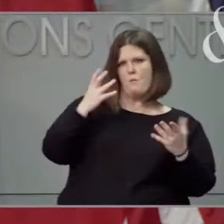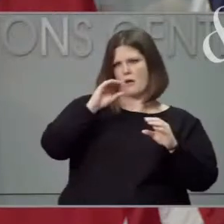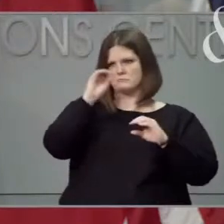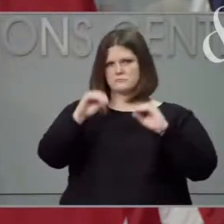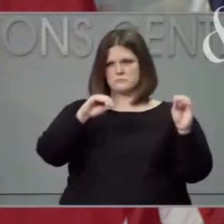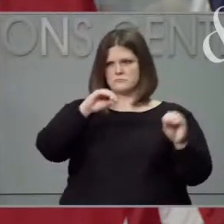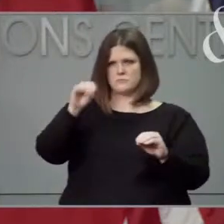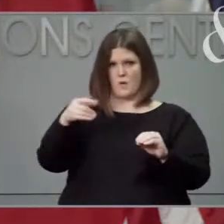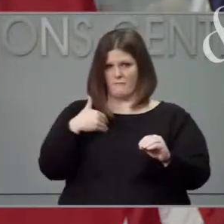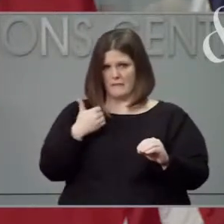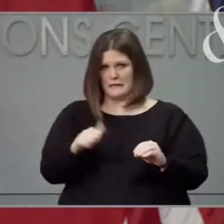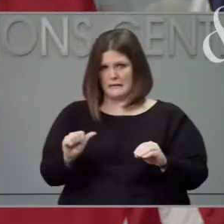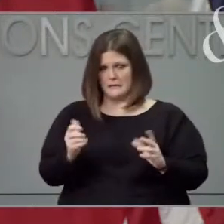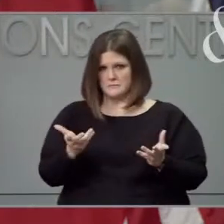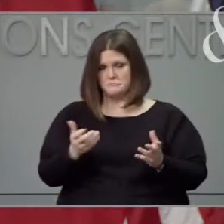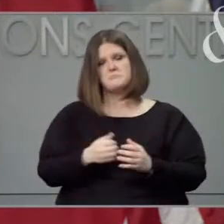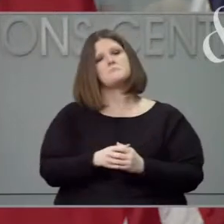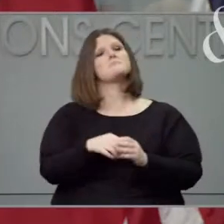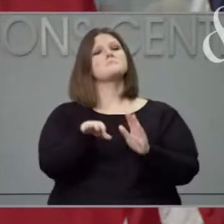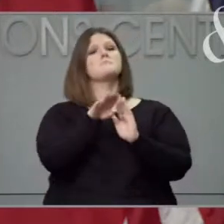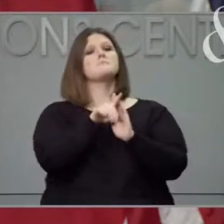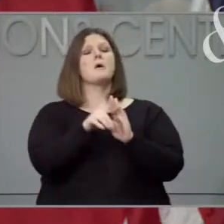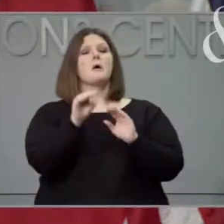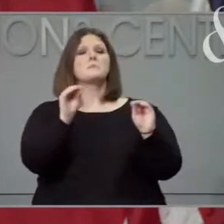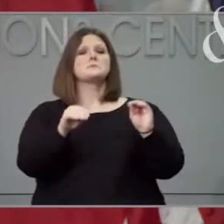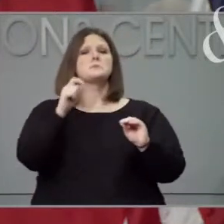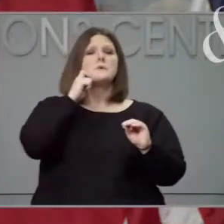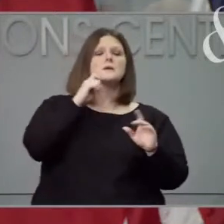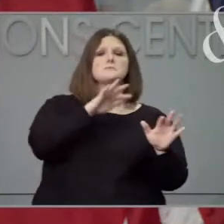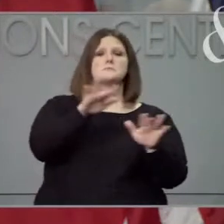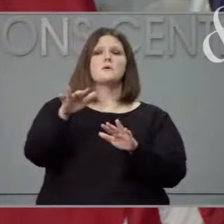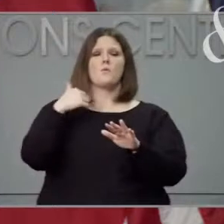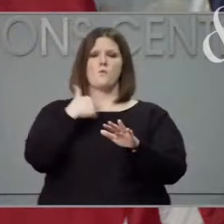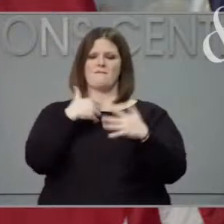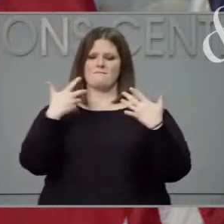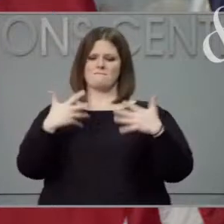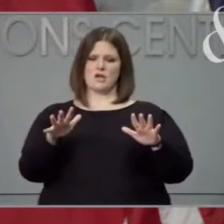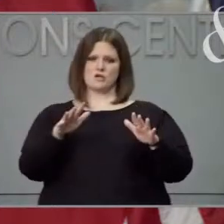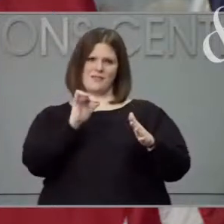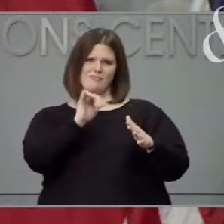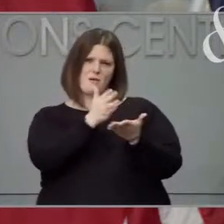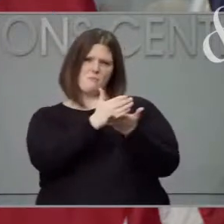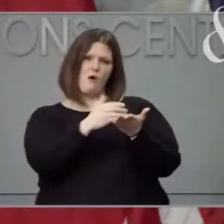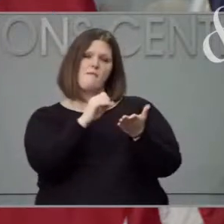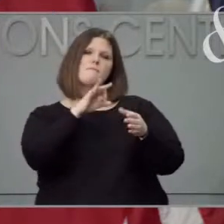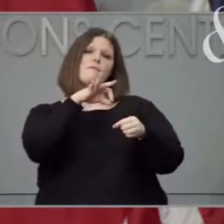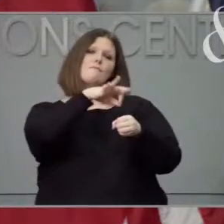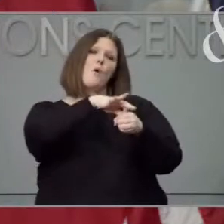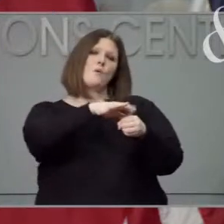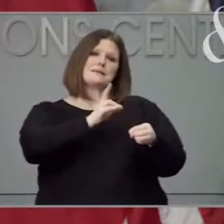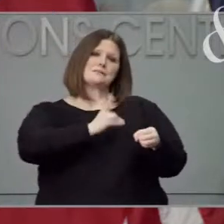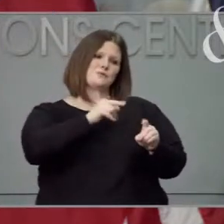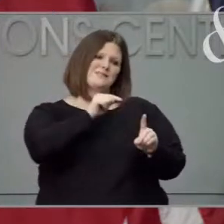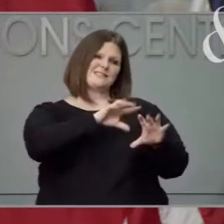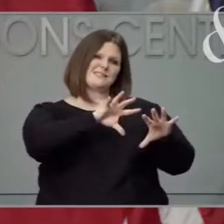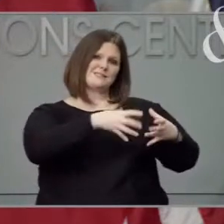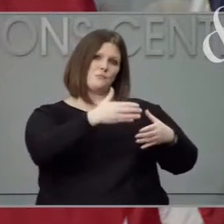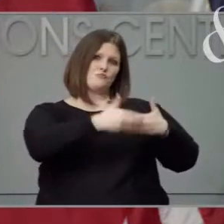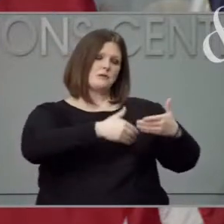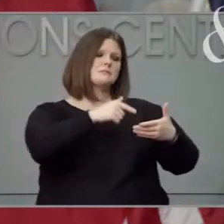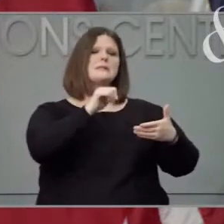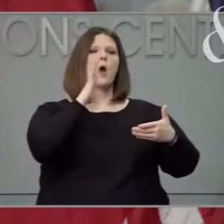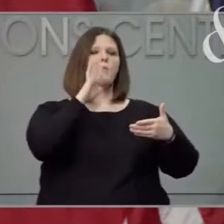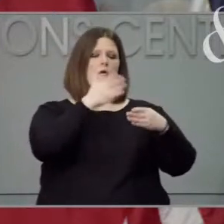So demographic information is compiled once we have completed voter history. I want to just point out to everyone